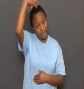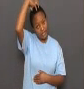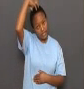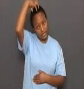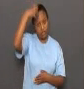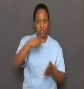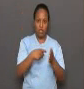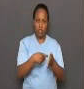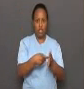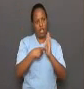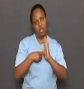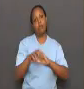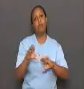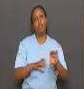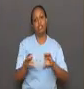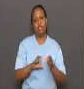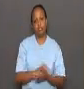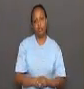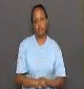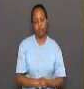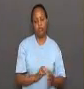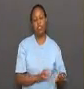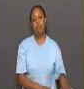to hold the government accountable.